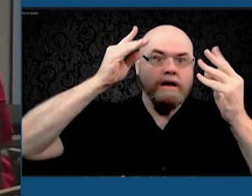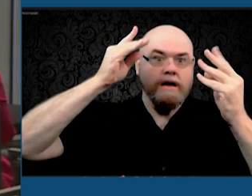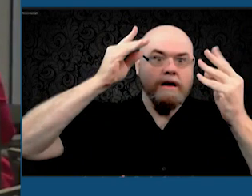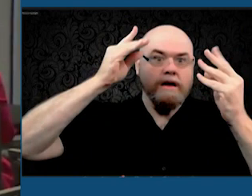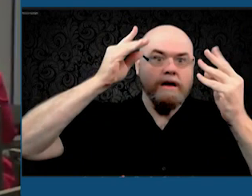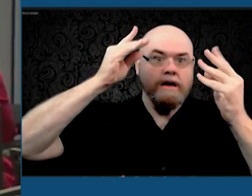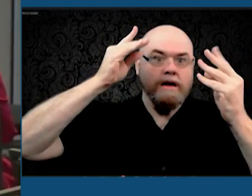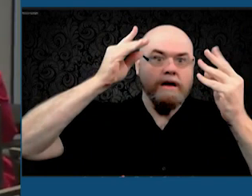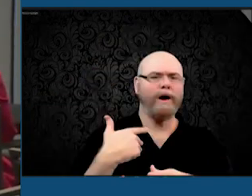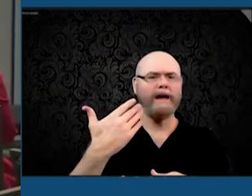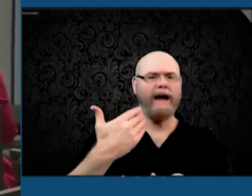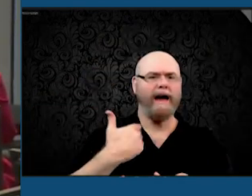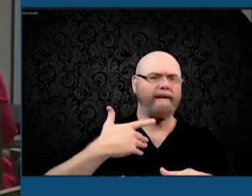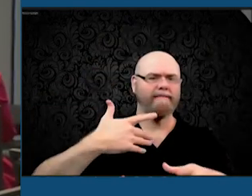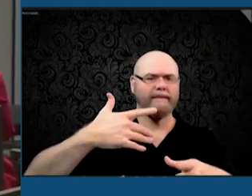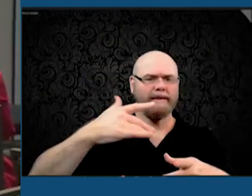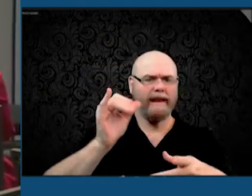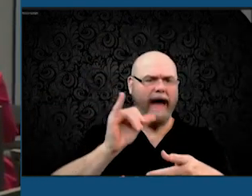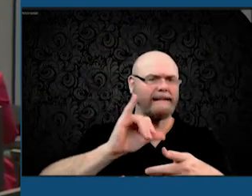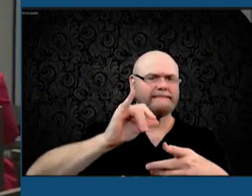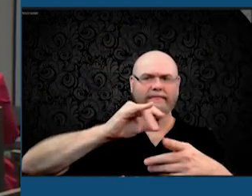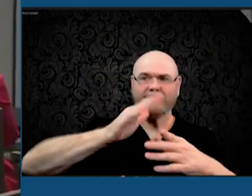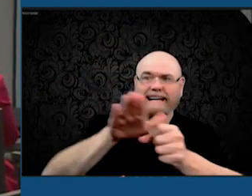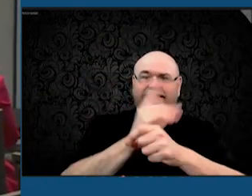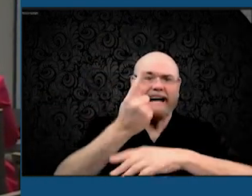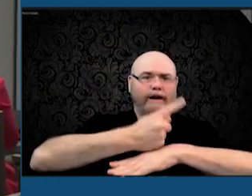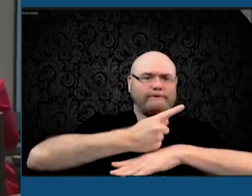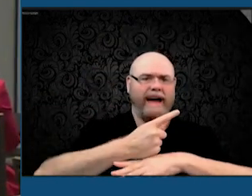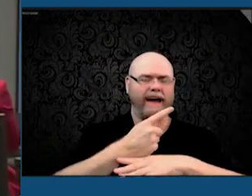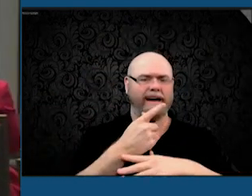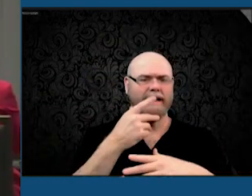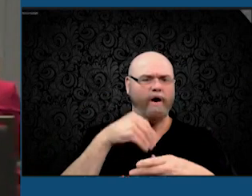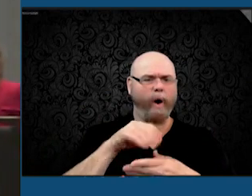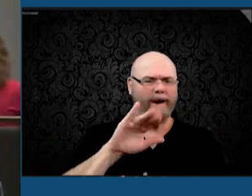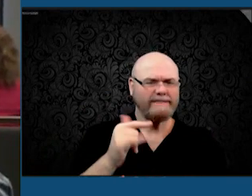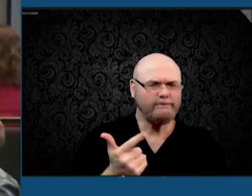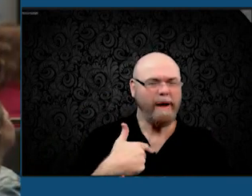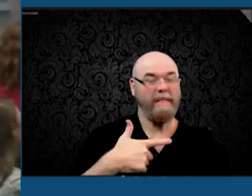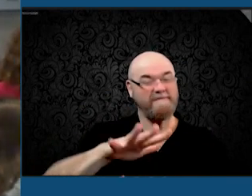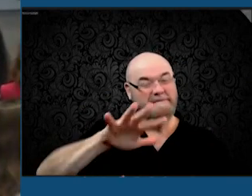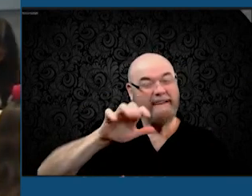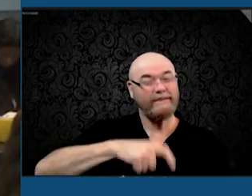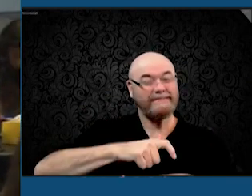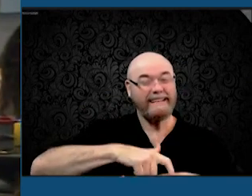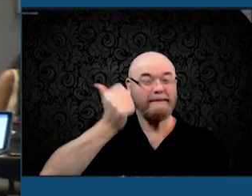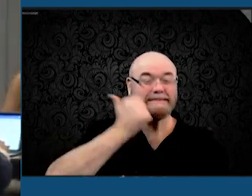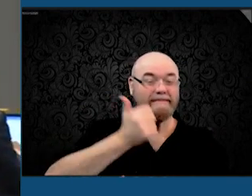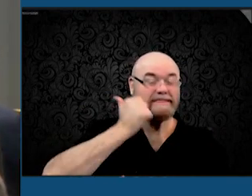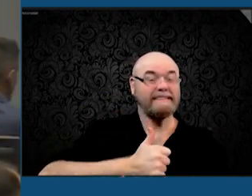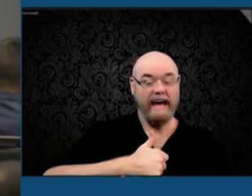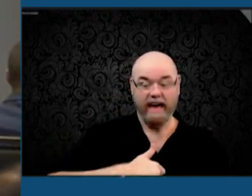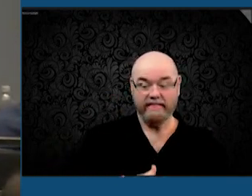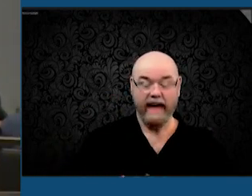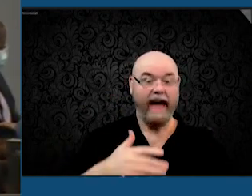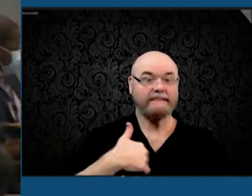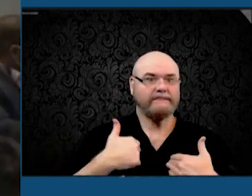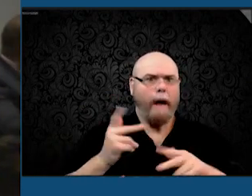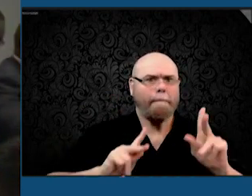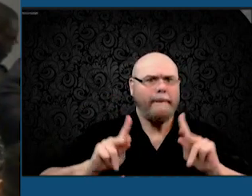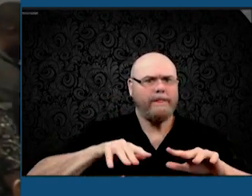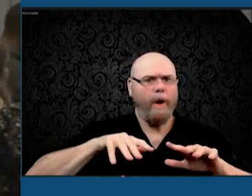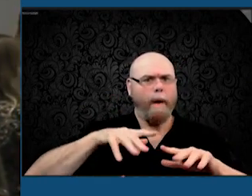scrolling Instagram. Think about that, 500 times a day our adolescents are picking up their telephones, 500 times